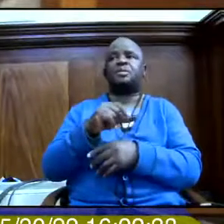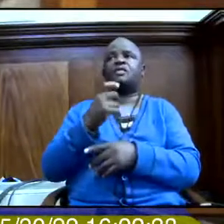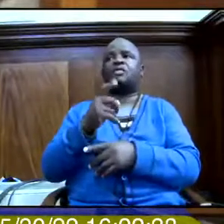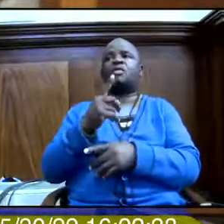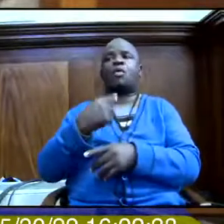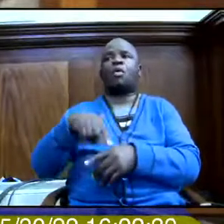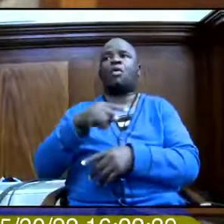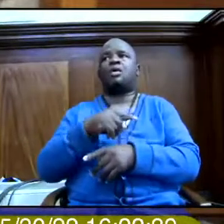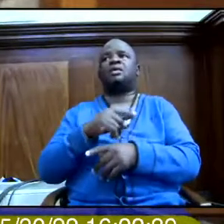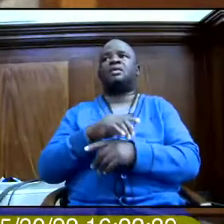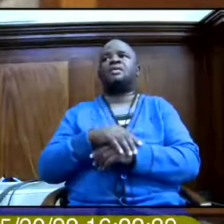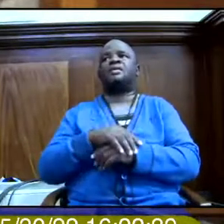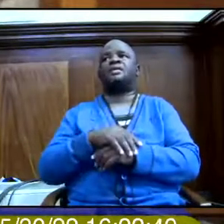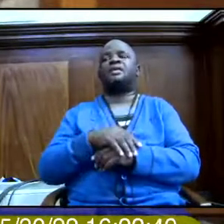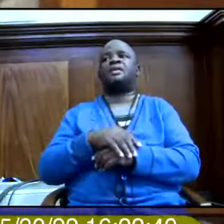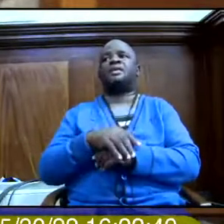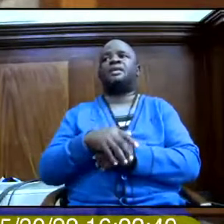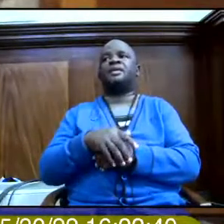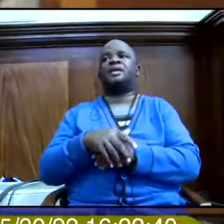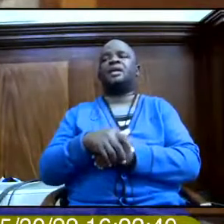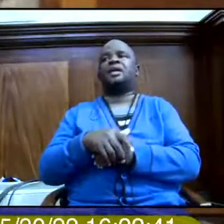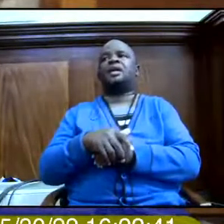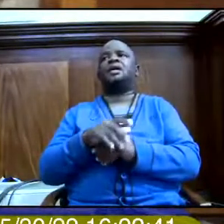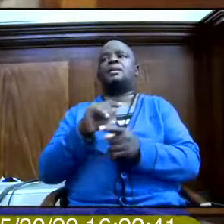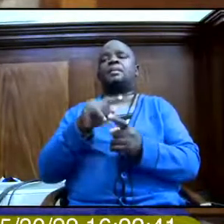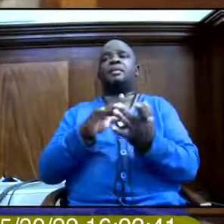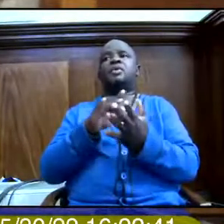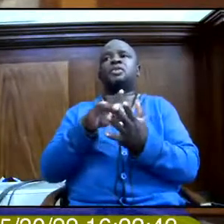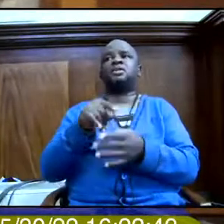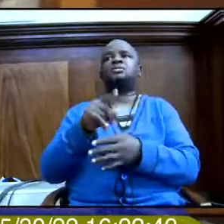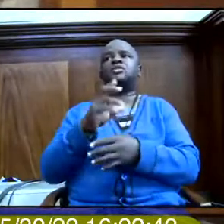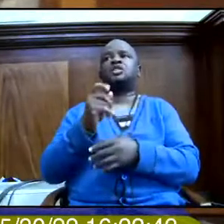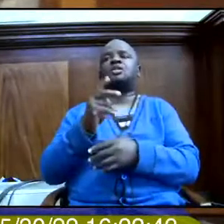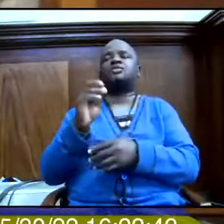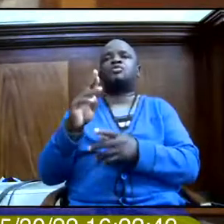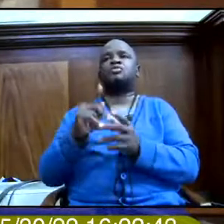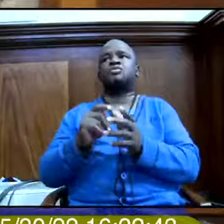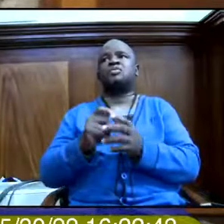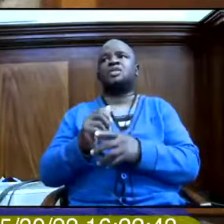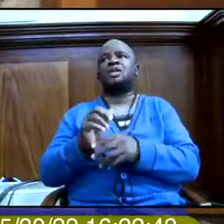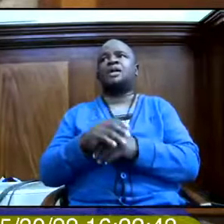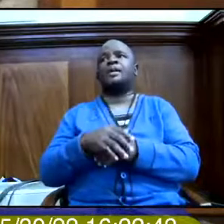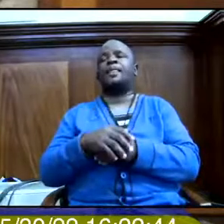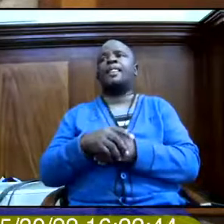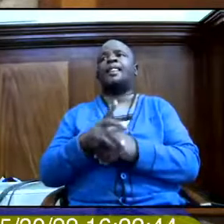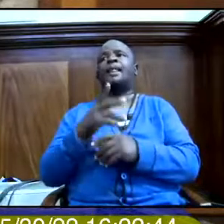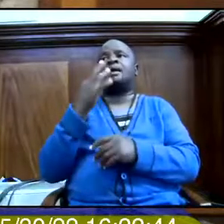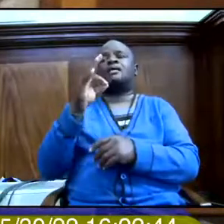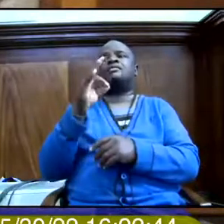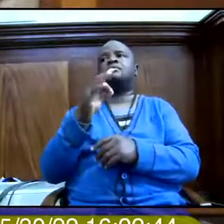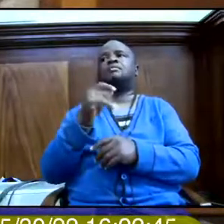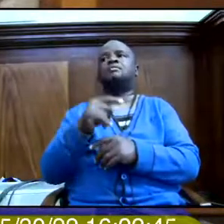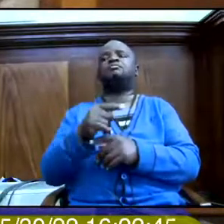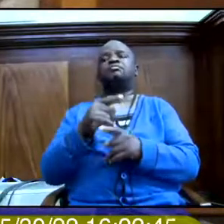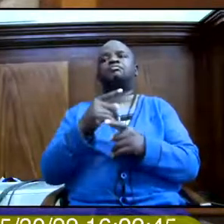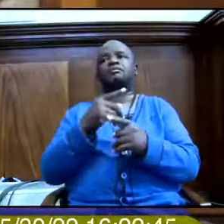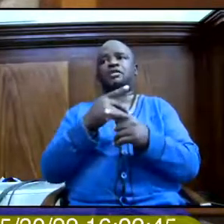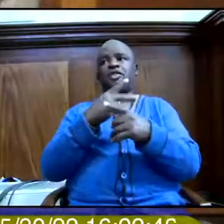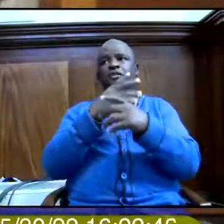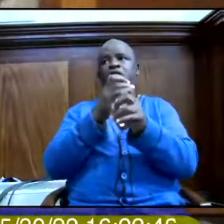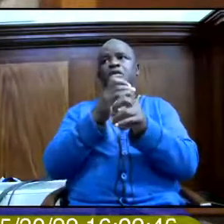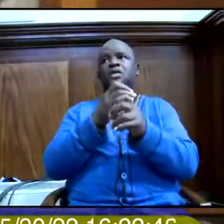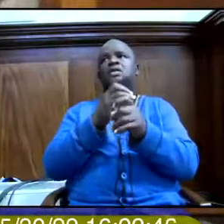us all concrete so that is our position as of to delegates to say government let's prioritize